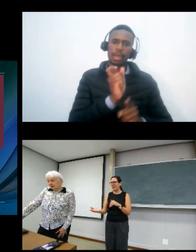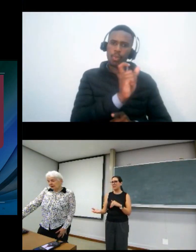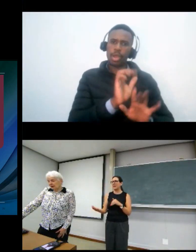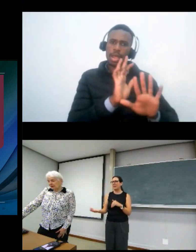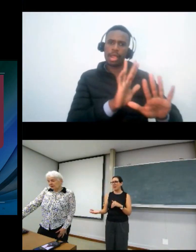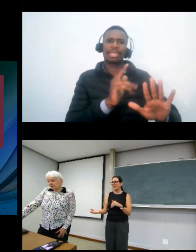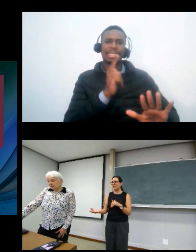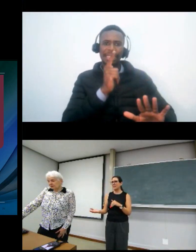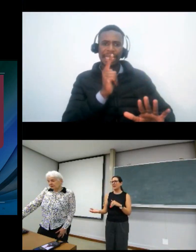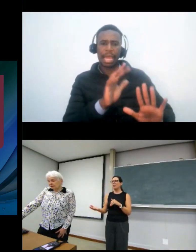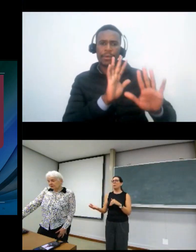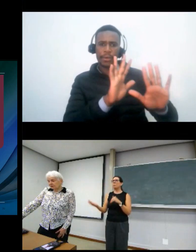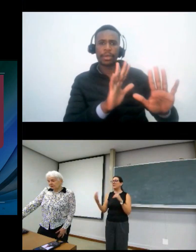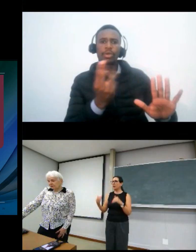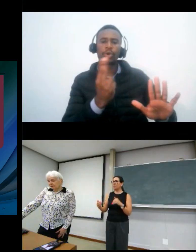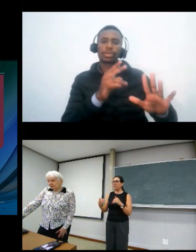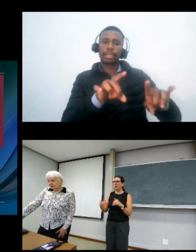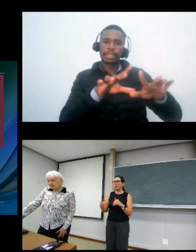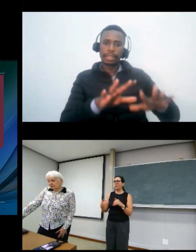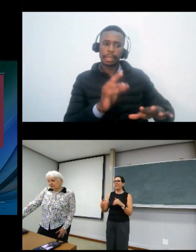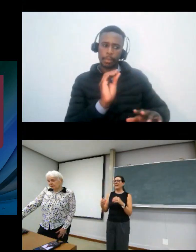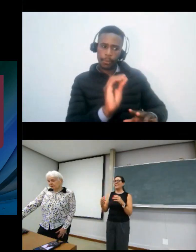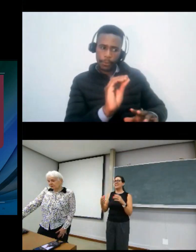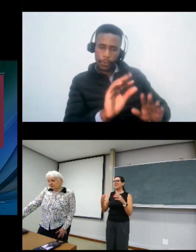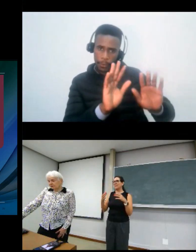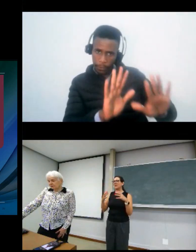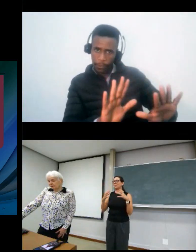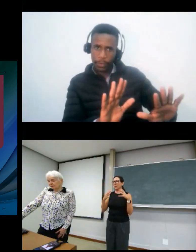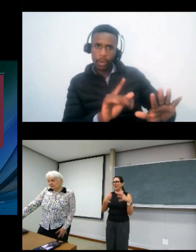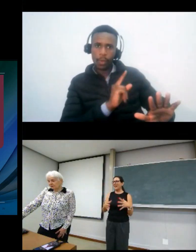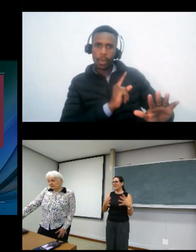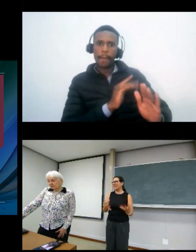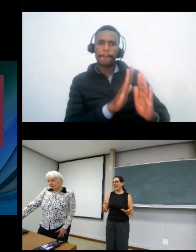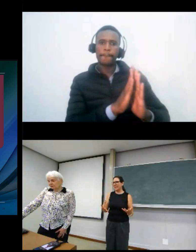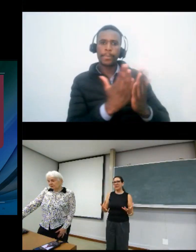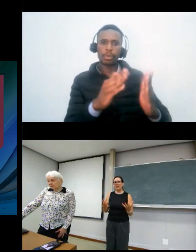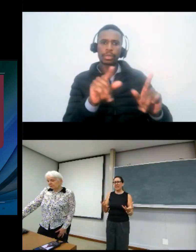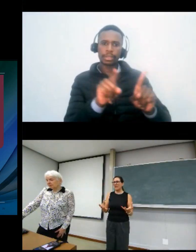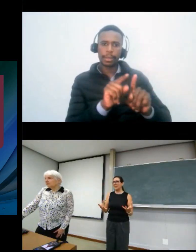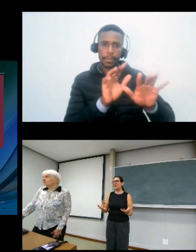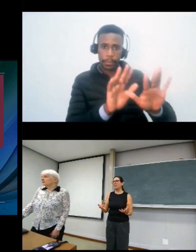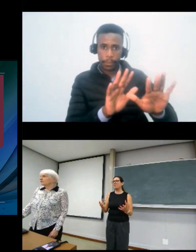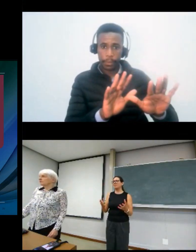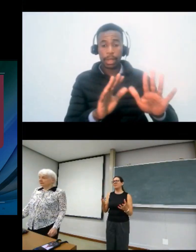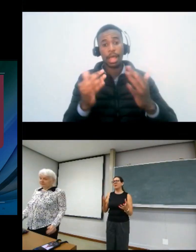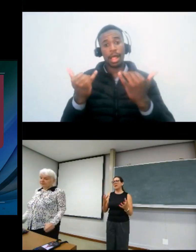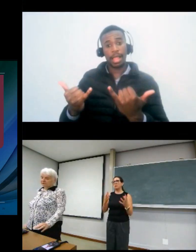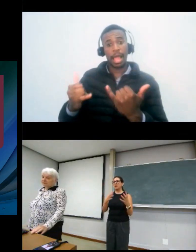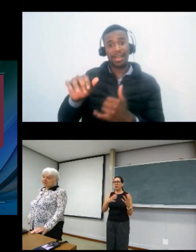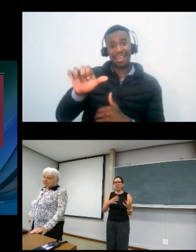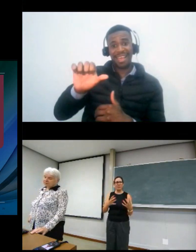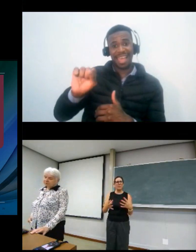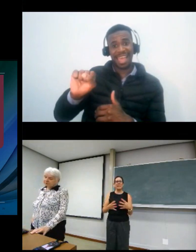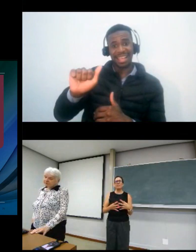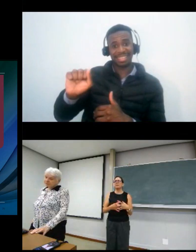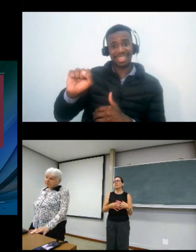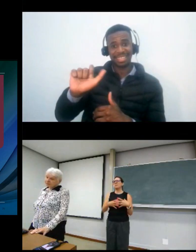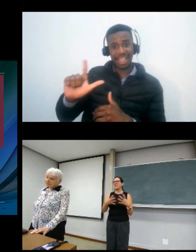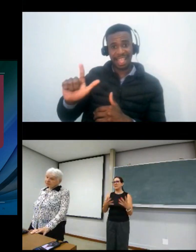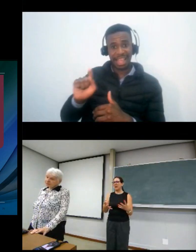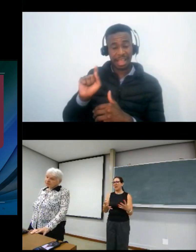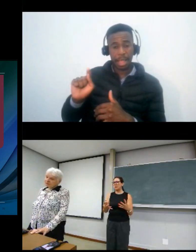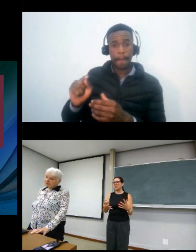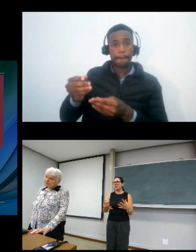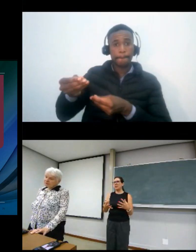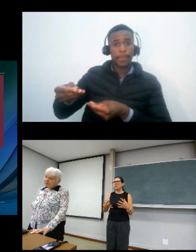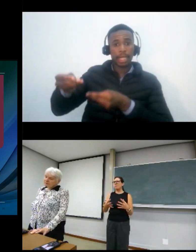in the exams that they write. What we don't know is whether that is the case for SASL. We know that materials